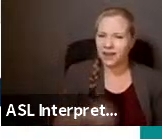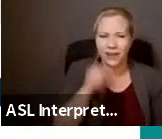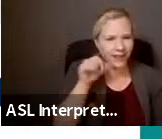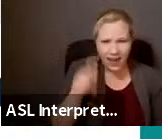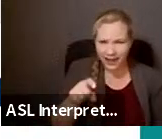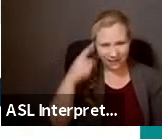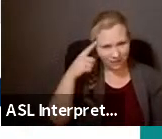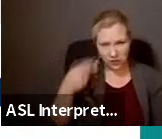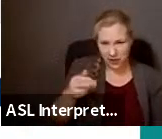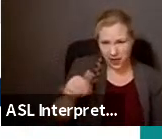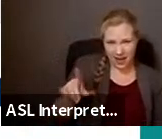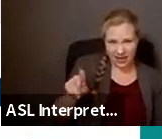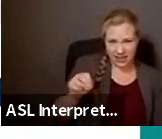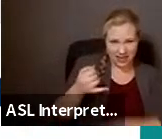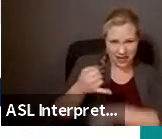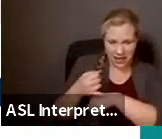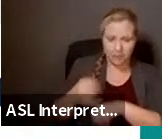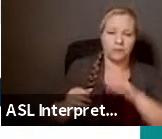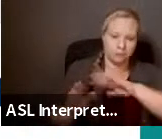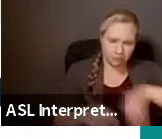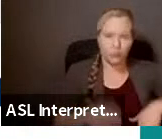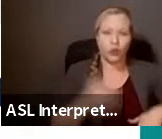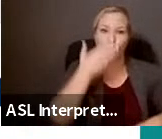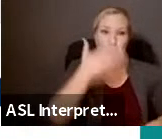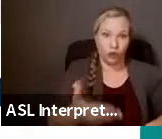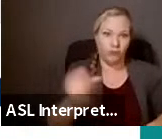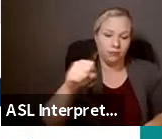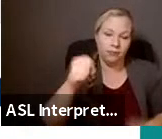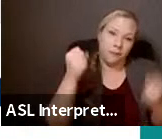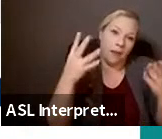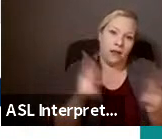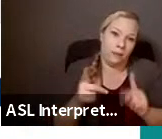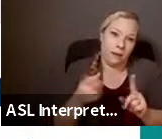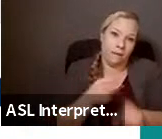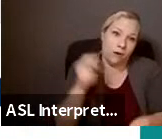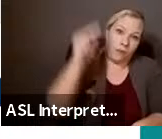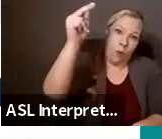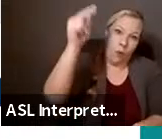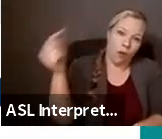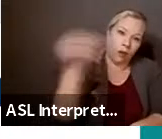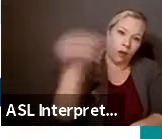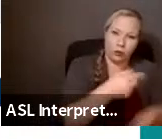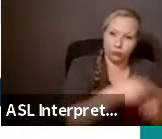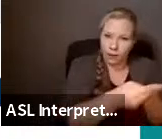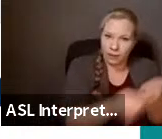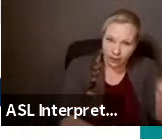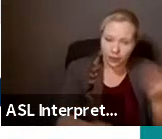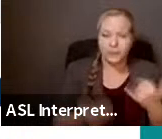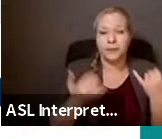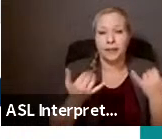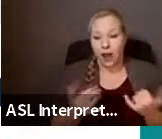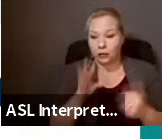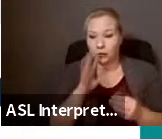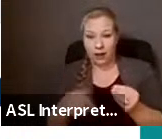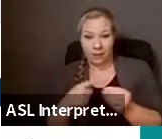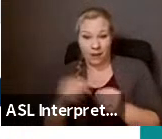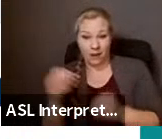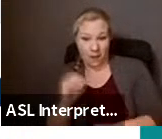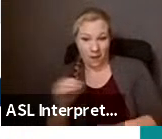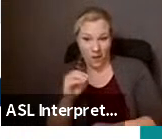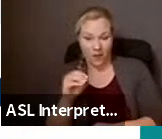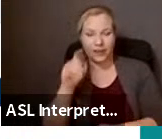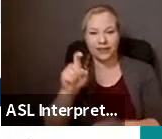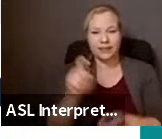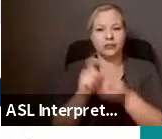good. So I think we need to think about that traffic movement to Hayden Island. On the Oregon, speaking for Oregon, I think we need the interchange at